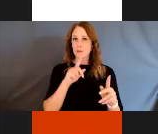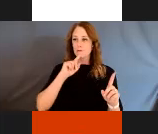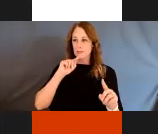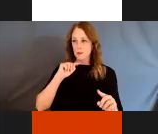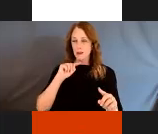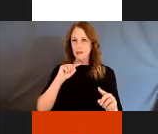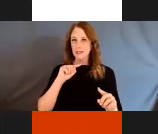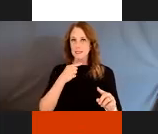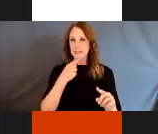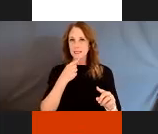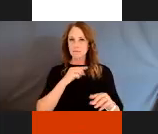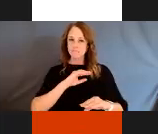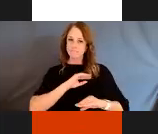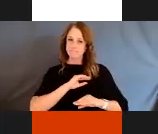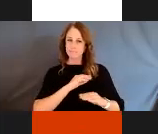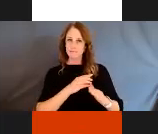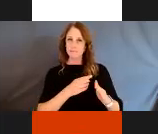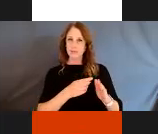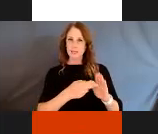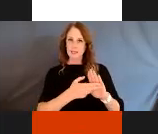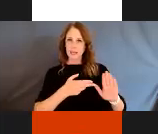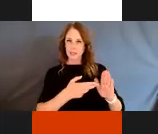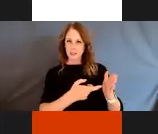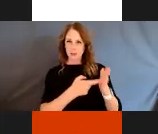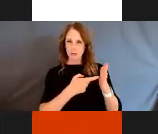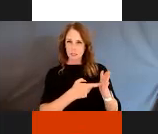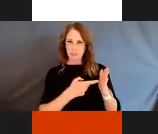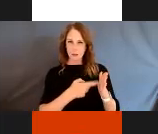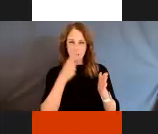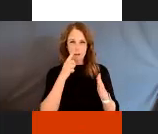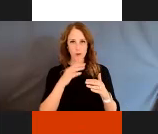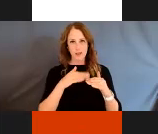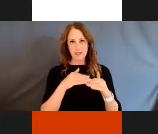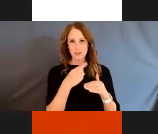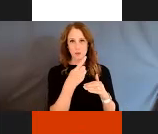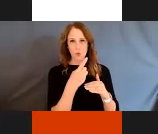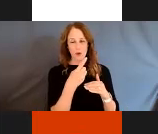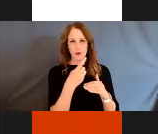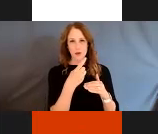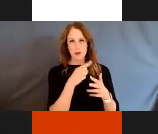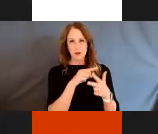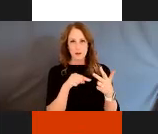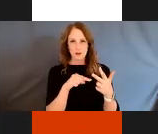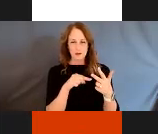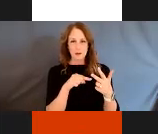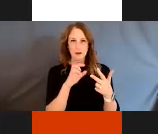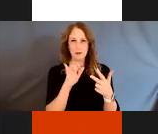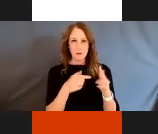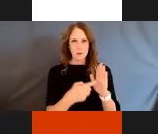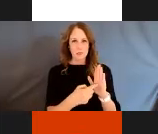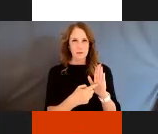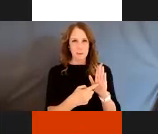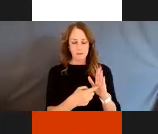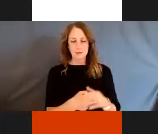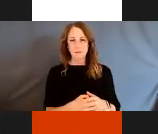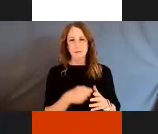meeting diagnostic criteria for at least one of the 3 secondary traumatic stress symptom clusters. So to break